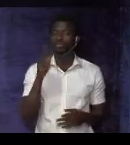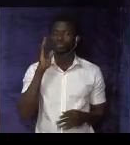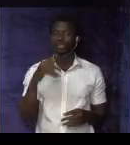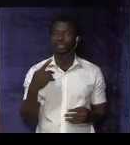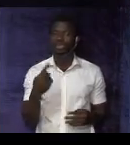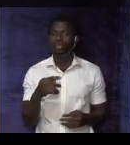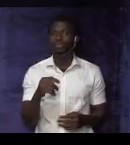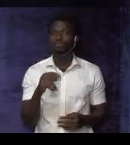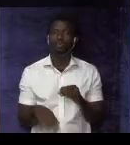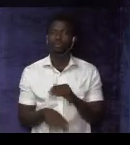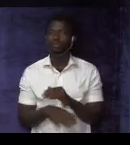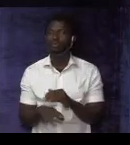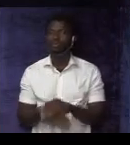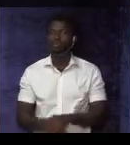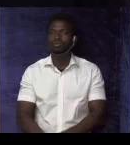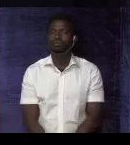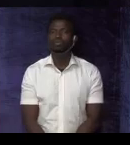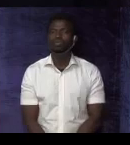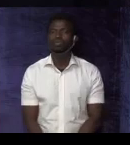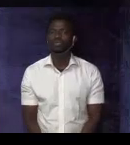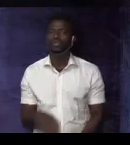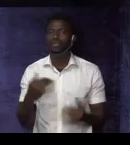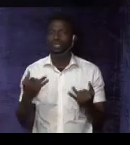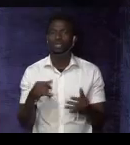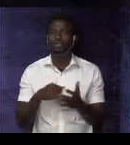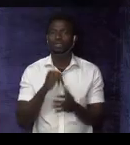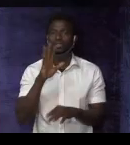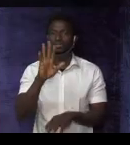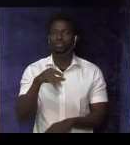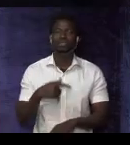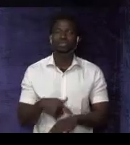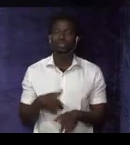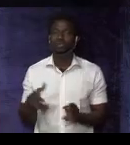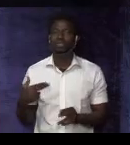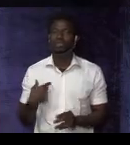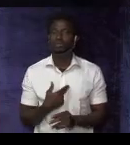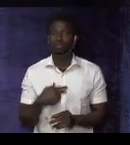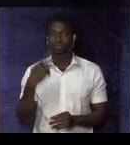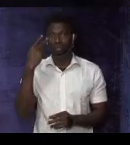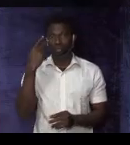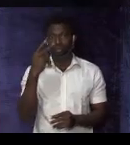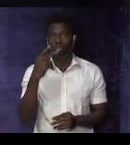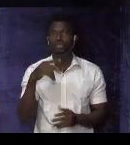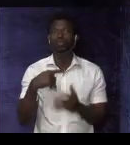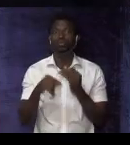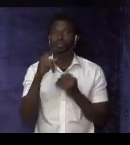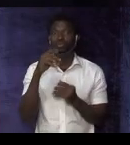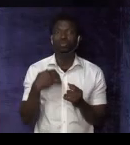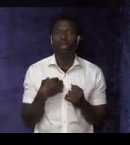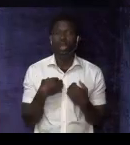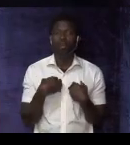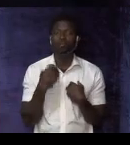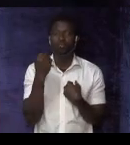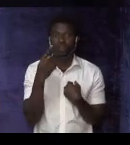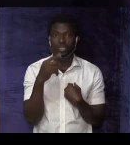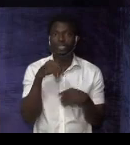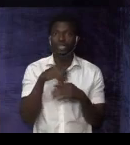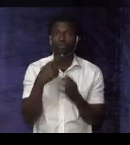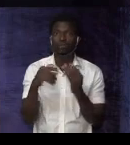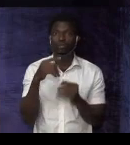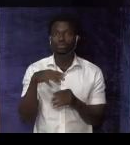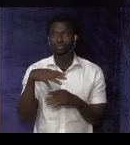have the net of the shape. Now, it's your turn. Let's assess your understanding of what you have learned so